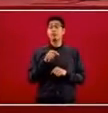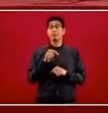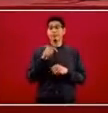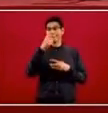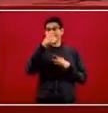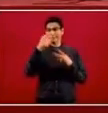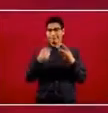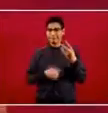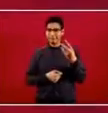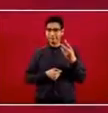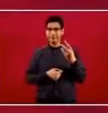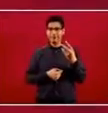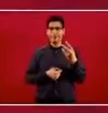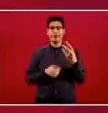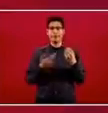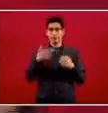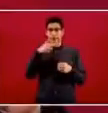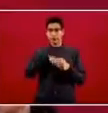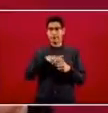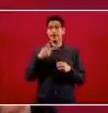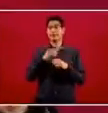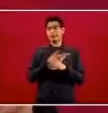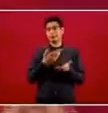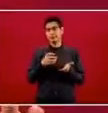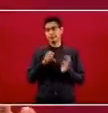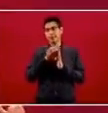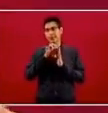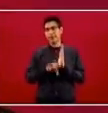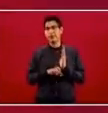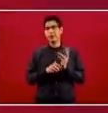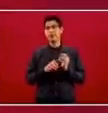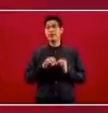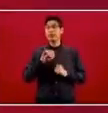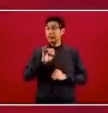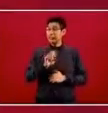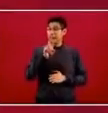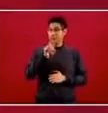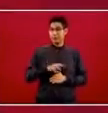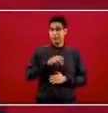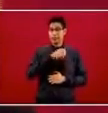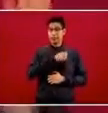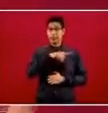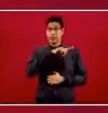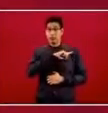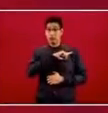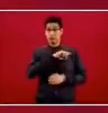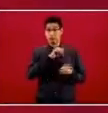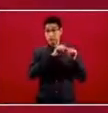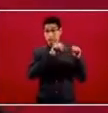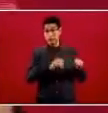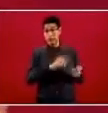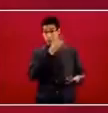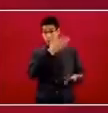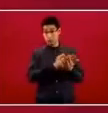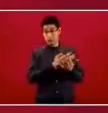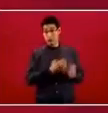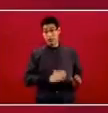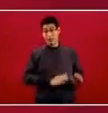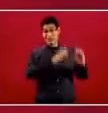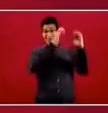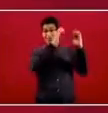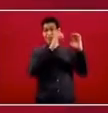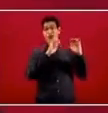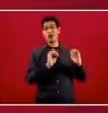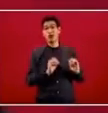there are 4 levels of escalation. So the first one is talking about the basic conditions of the